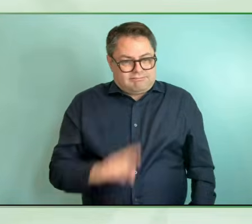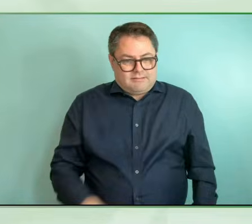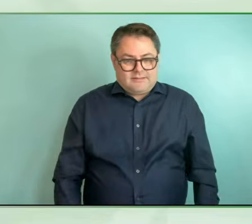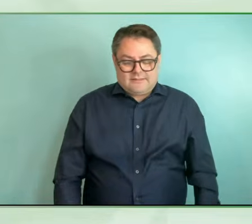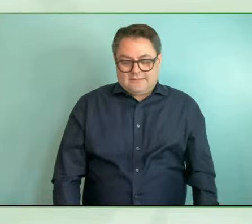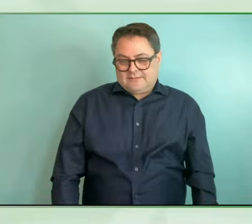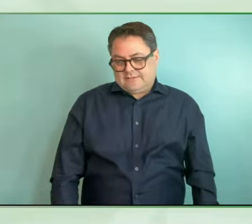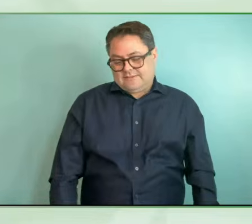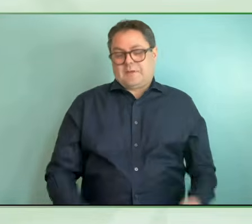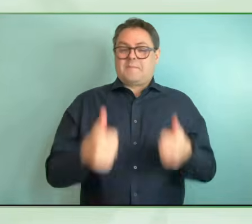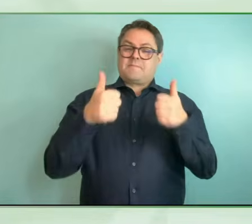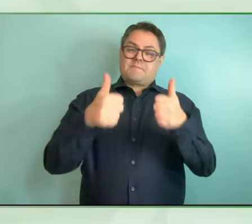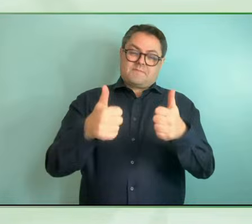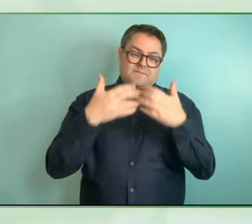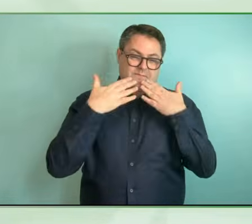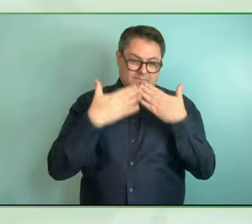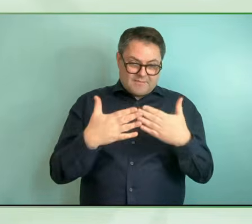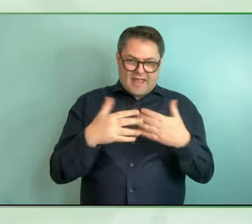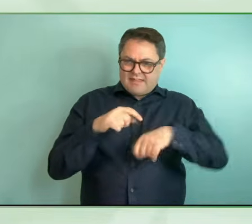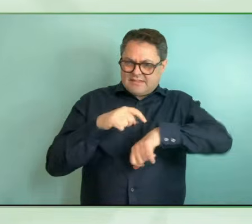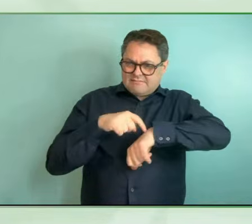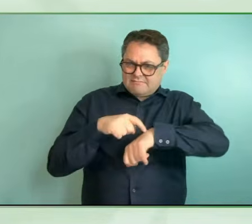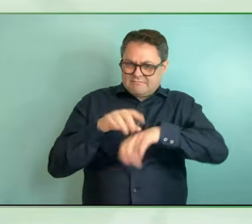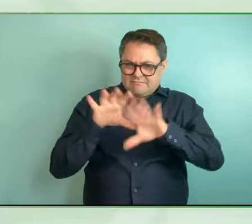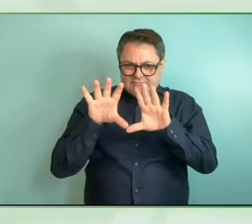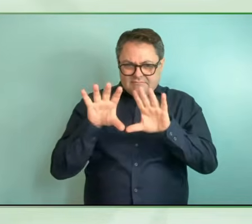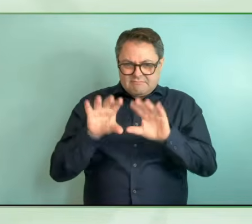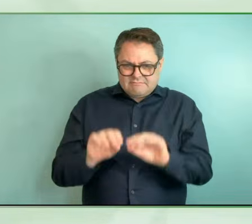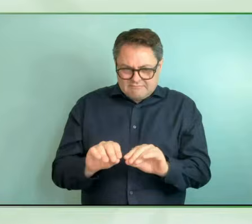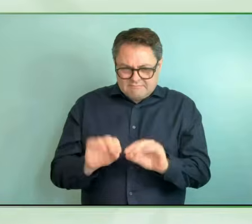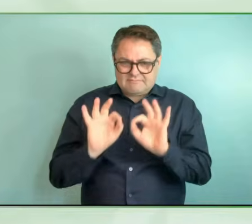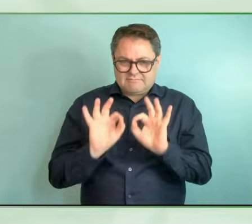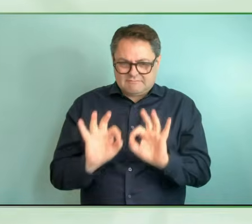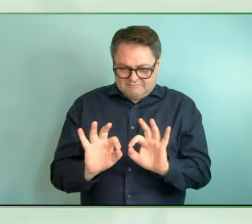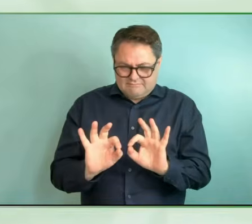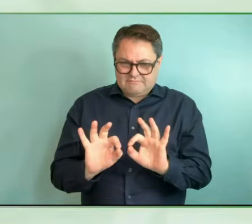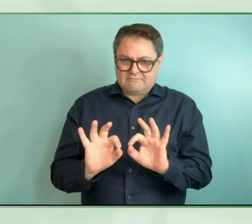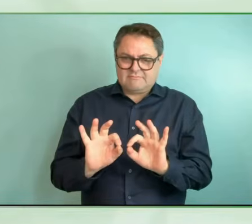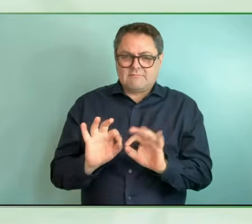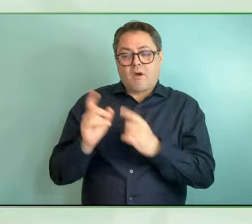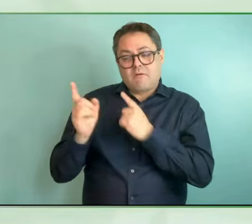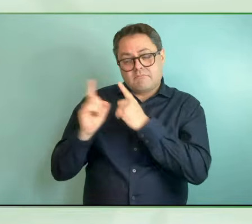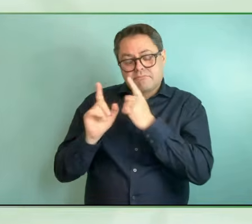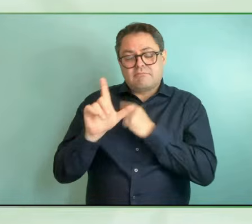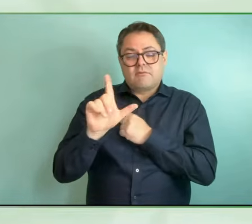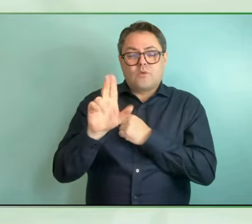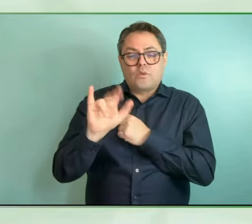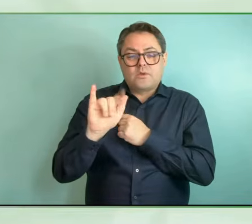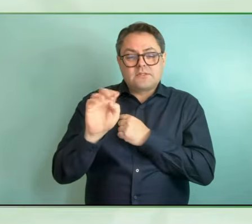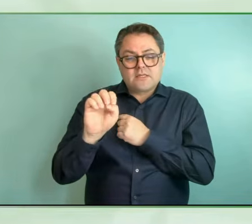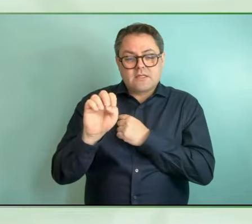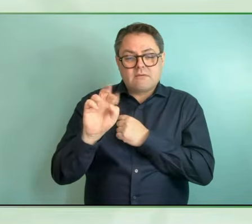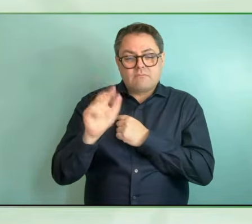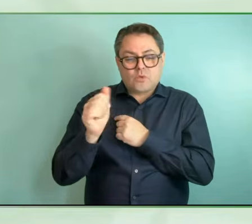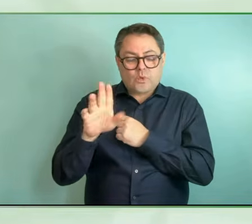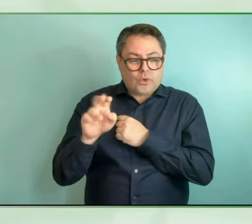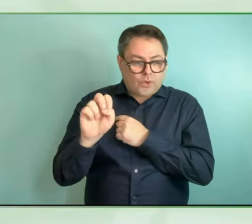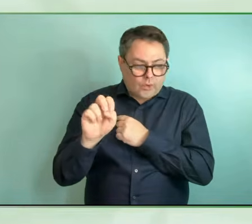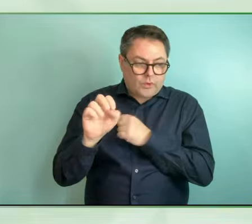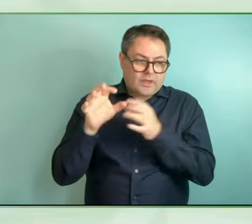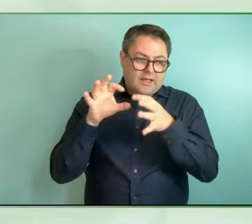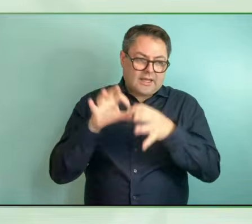right. Good. We're almost at the end. We were talking to Luise Bruche from Sozialhelden, an NGO